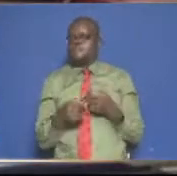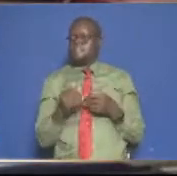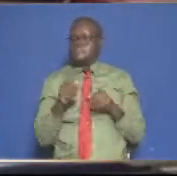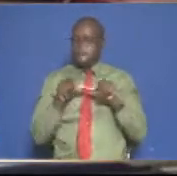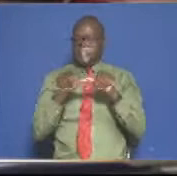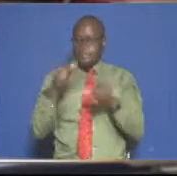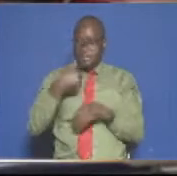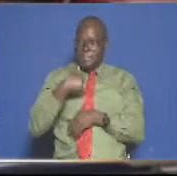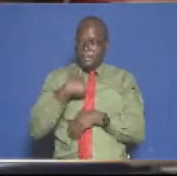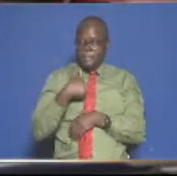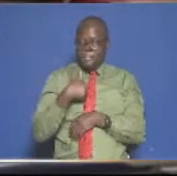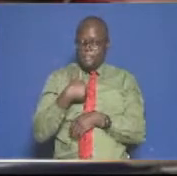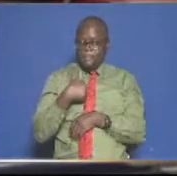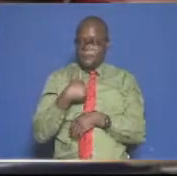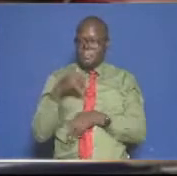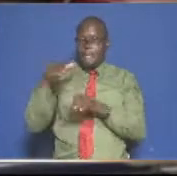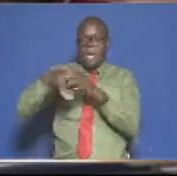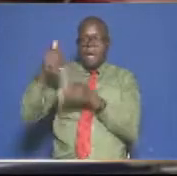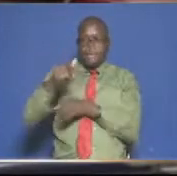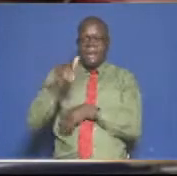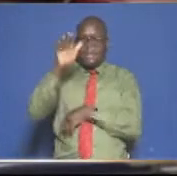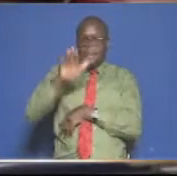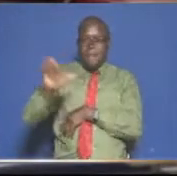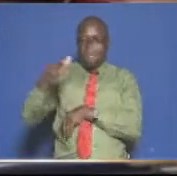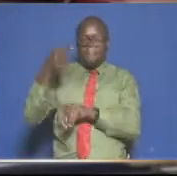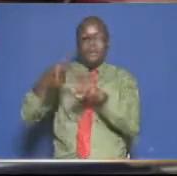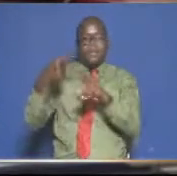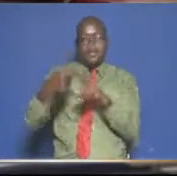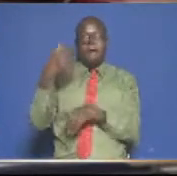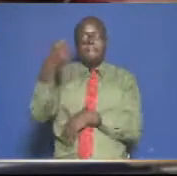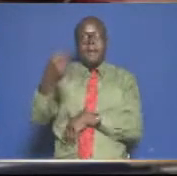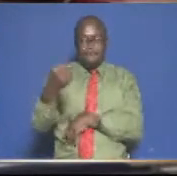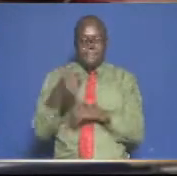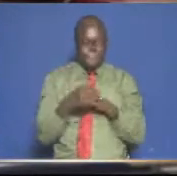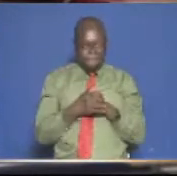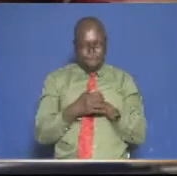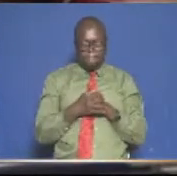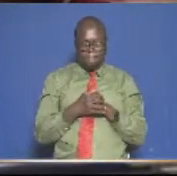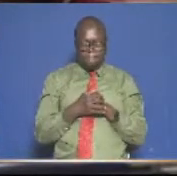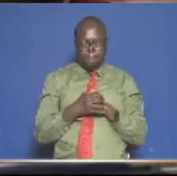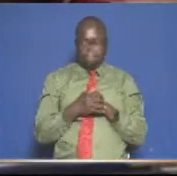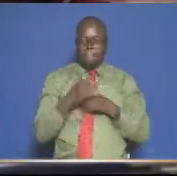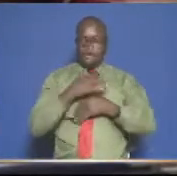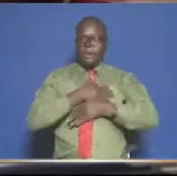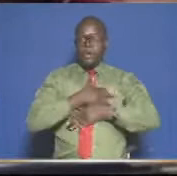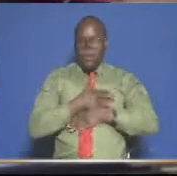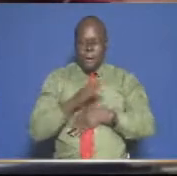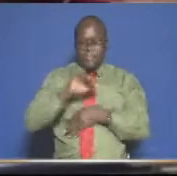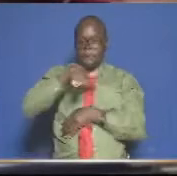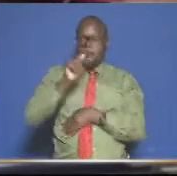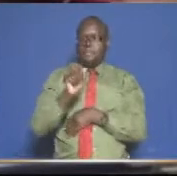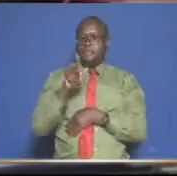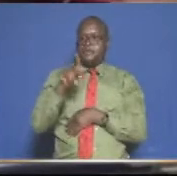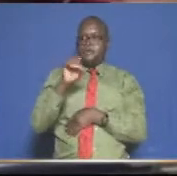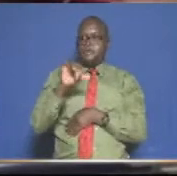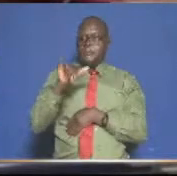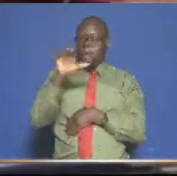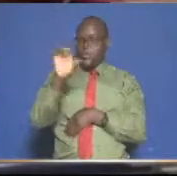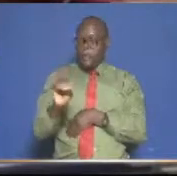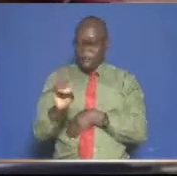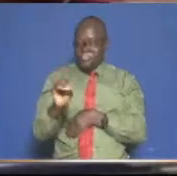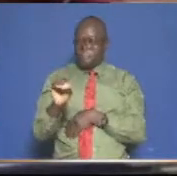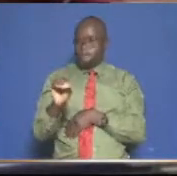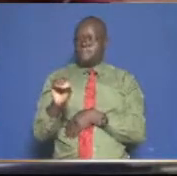me outside this parliament for 5 years is as a result of Honorable Jakoyo Mediwa. And that is what I really wanted to stand and